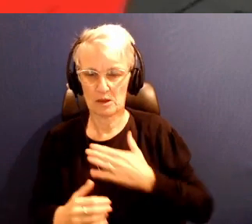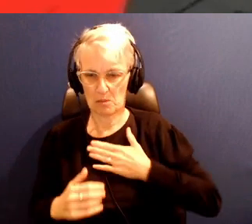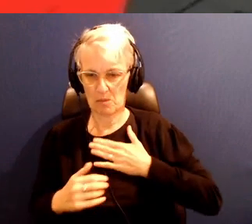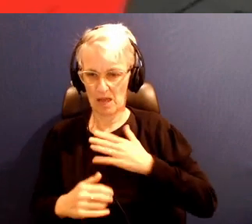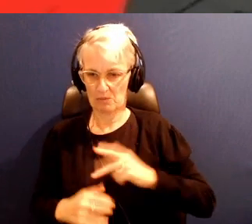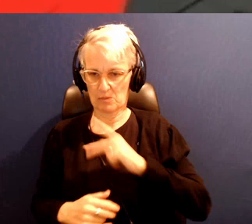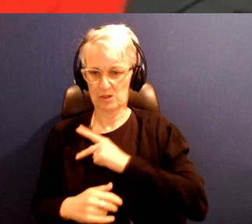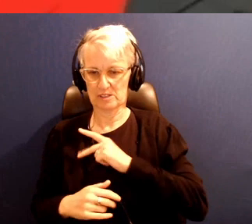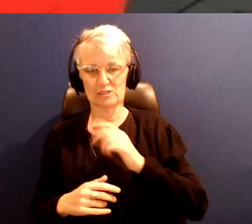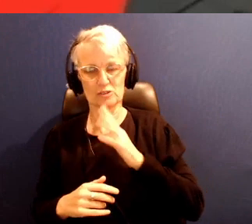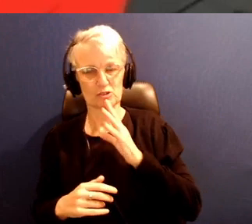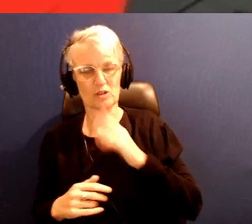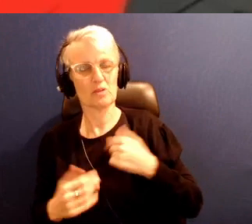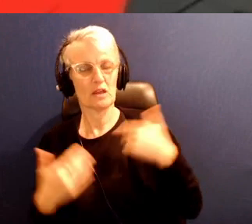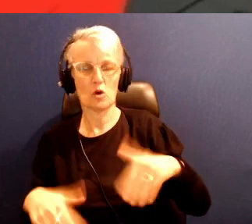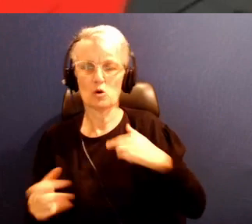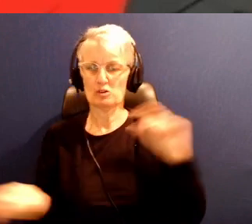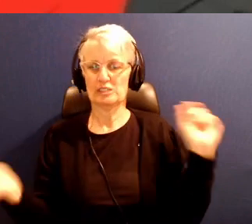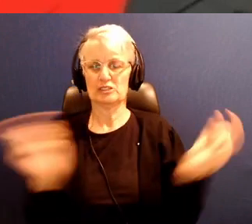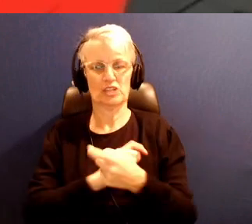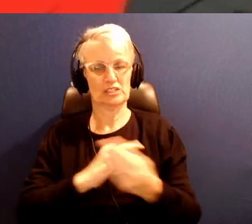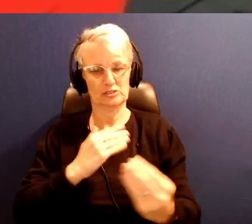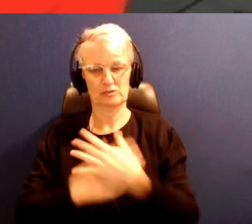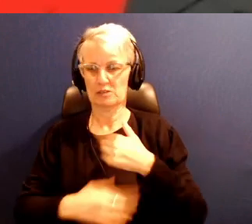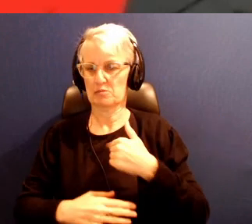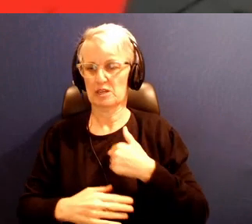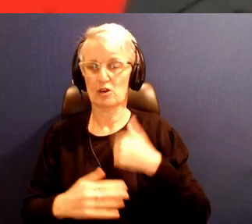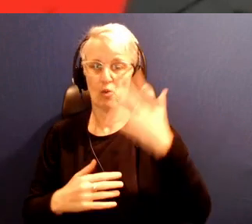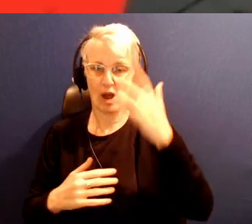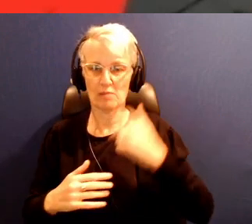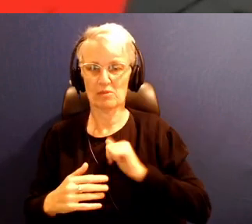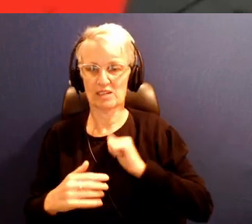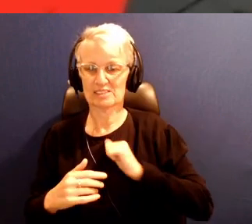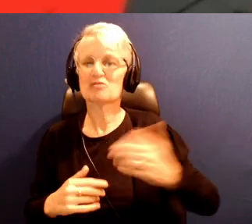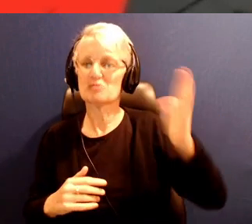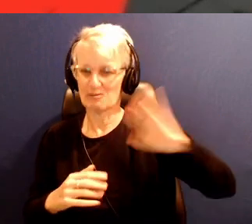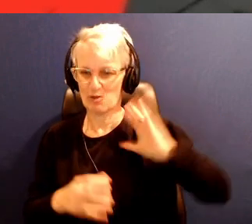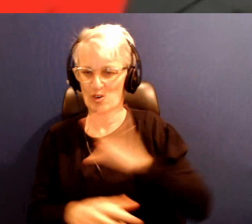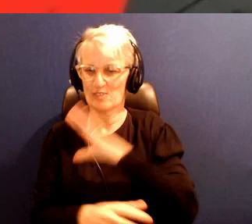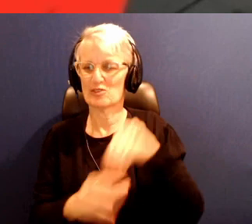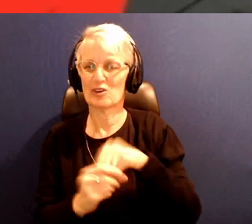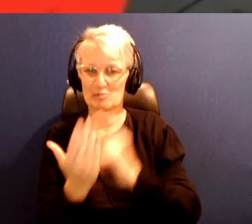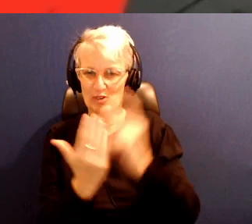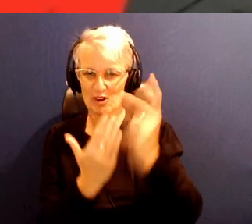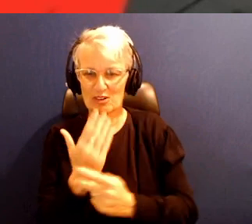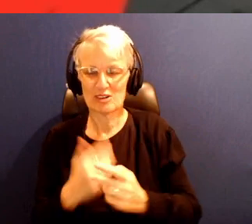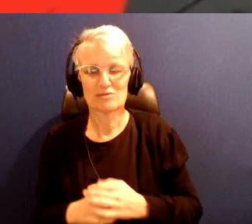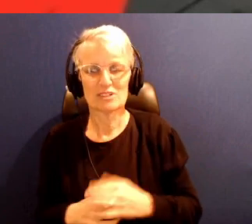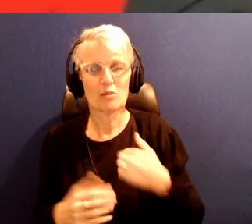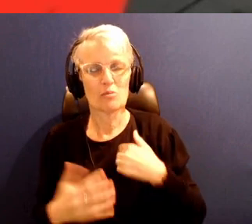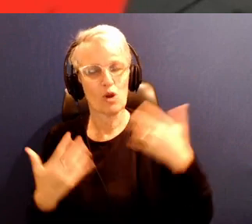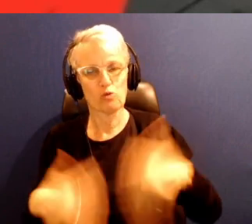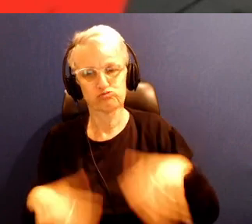On a personal level, I know how transformative this experience can be, as I am a former participant of the program